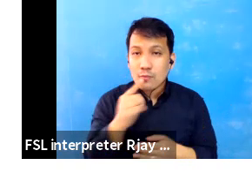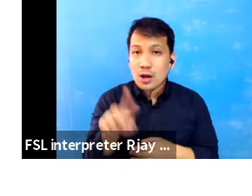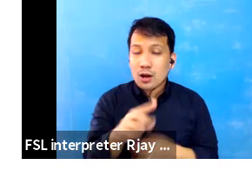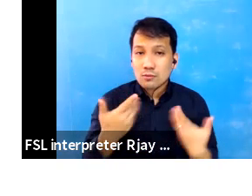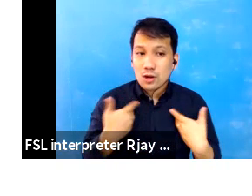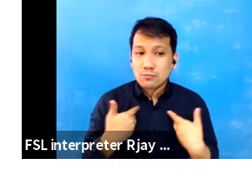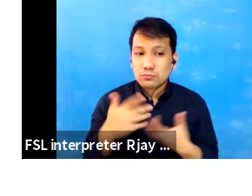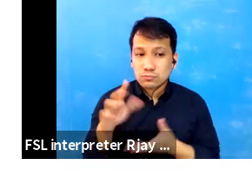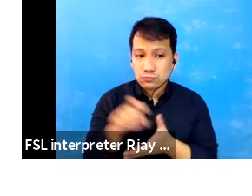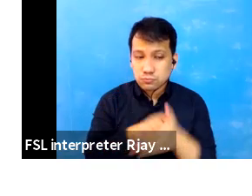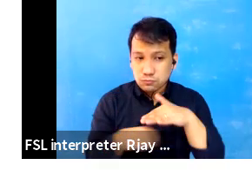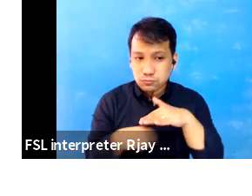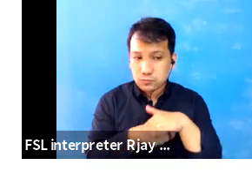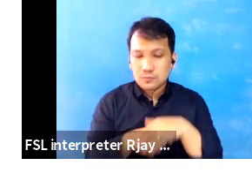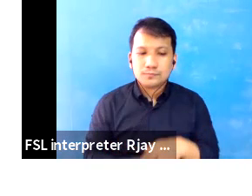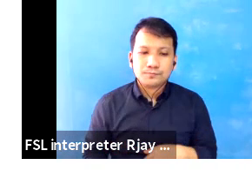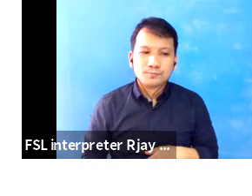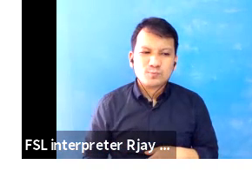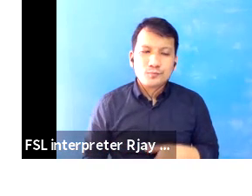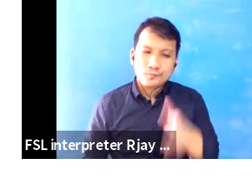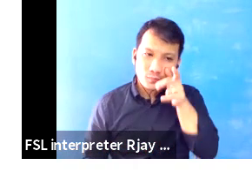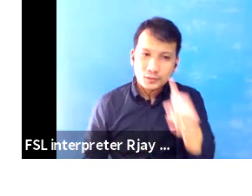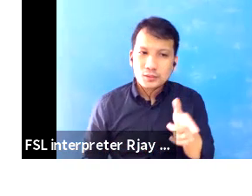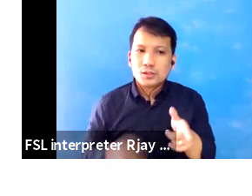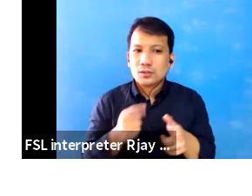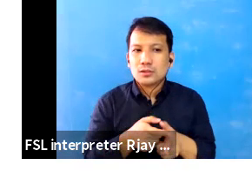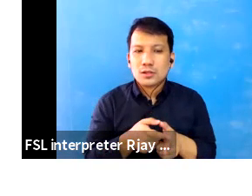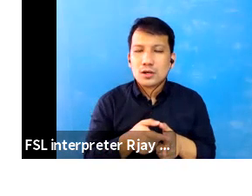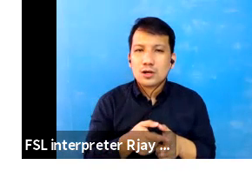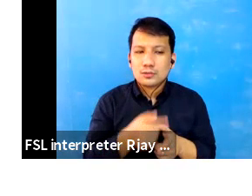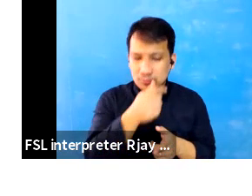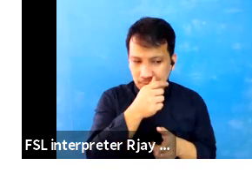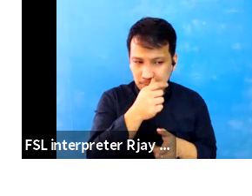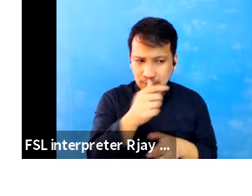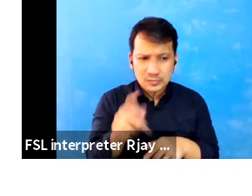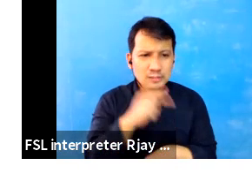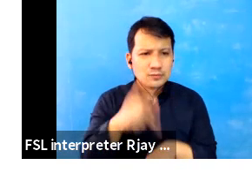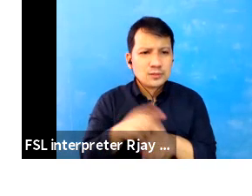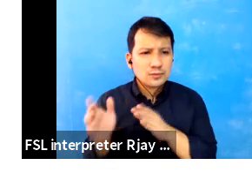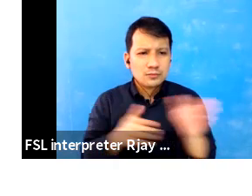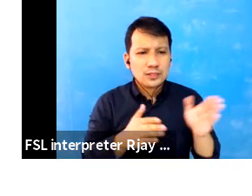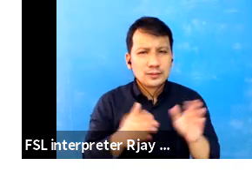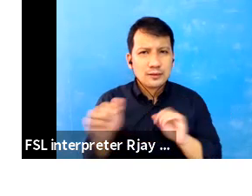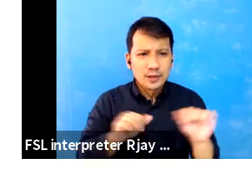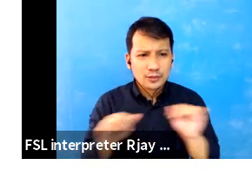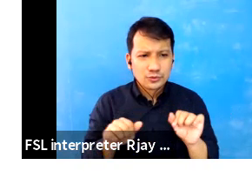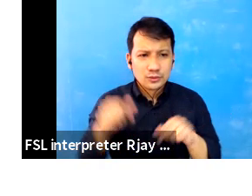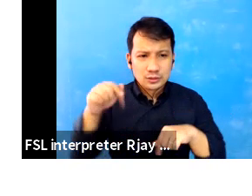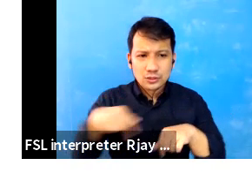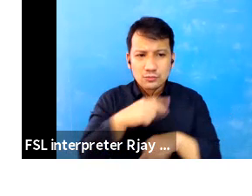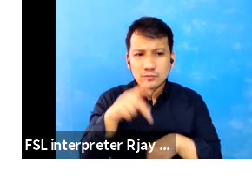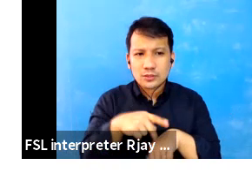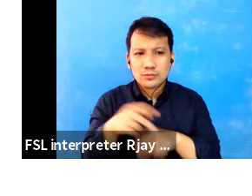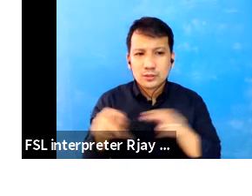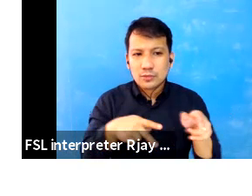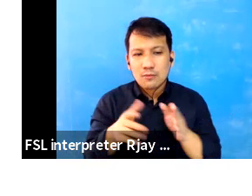a copy. So let us look at the Philippine Plan of Action. In the Philippine Plan of